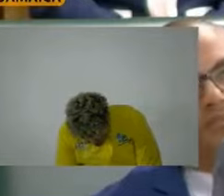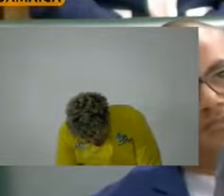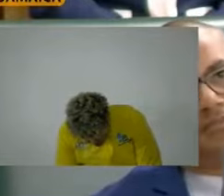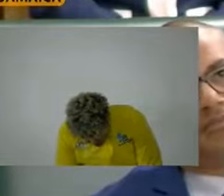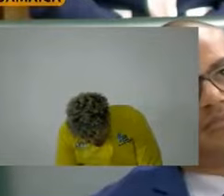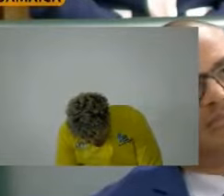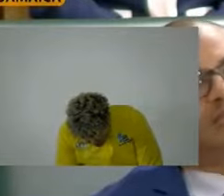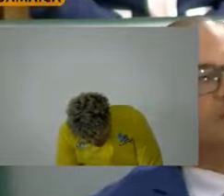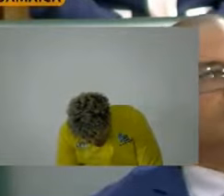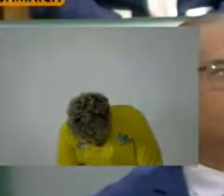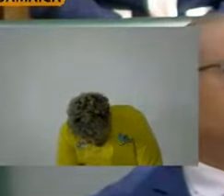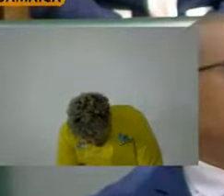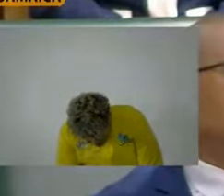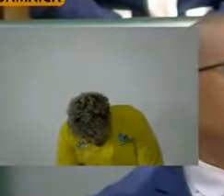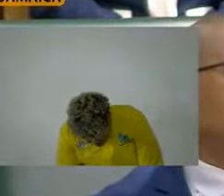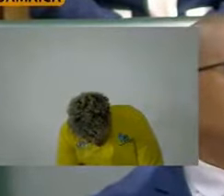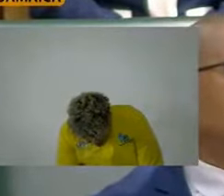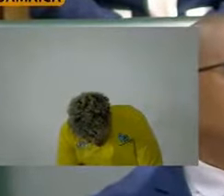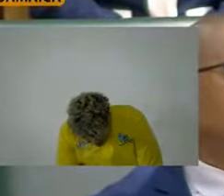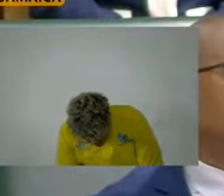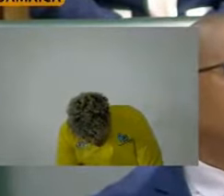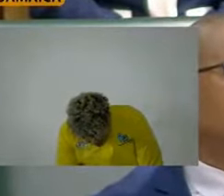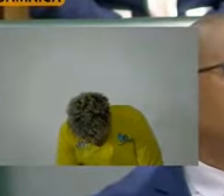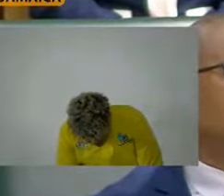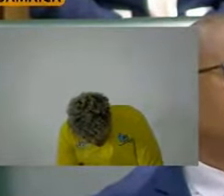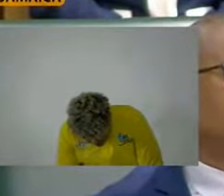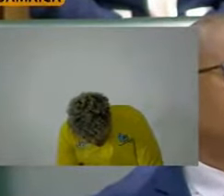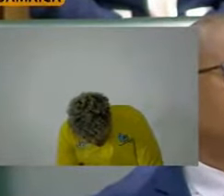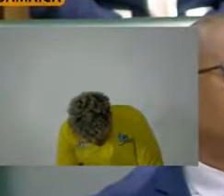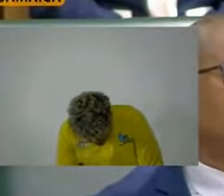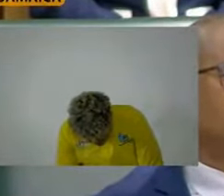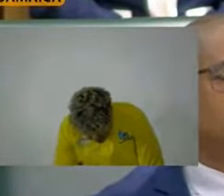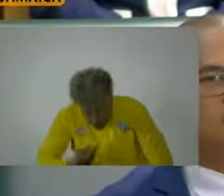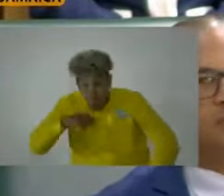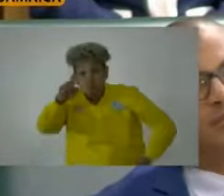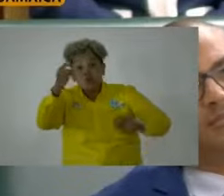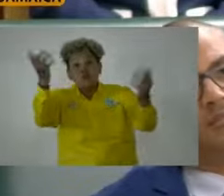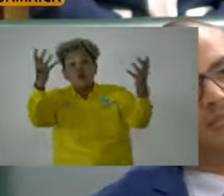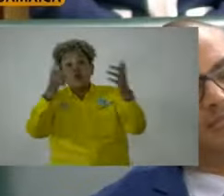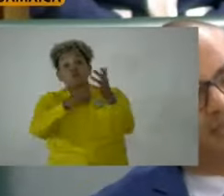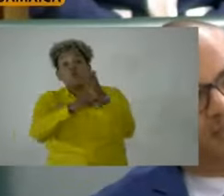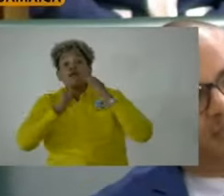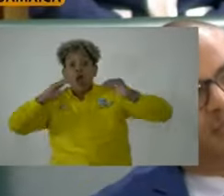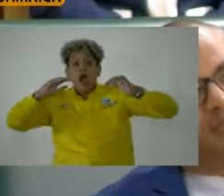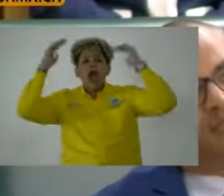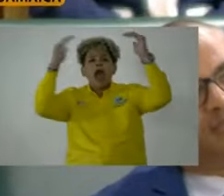for high levels of inclusive, sustainable growth to meet the needs and aspirations of our people.